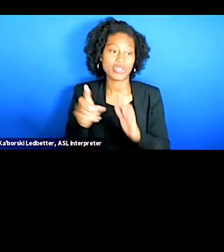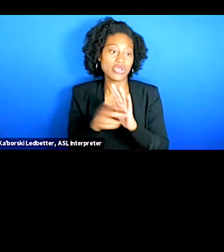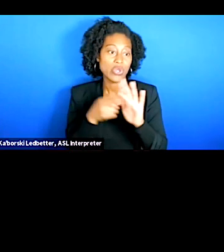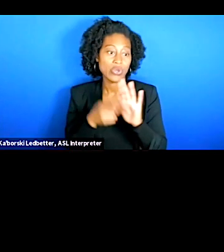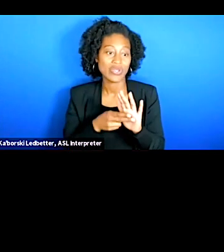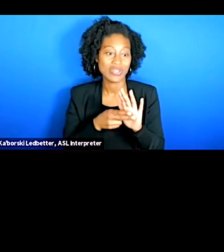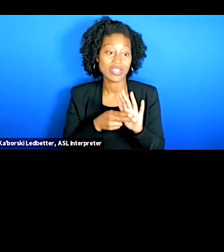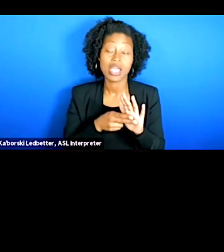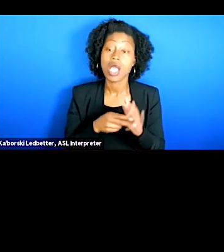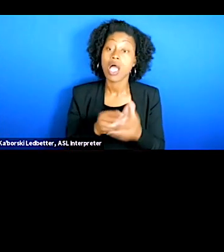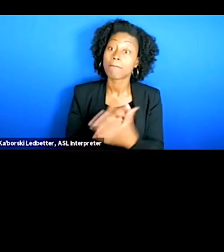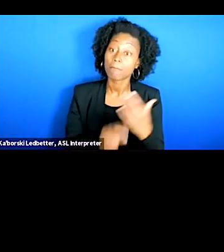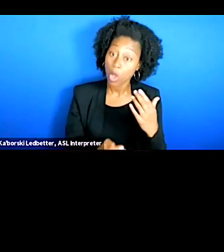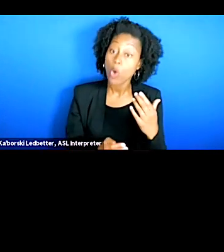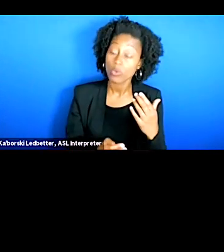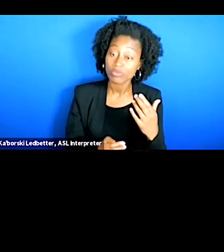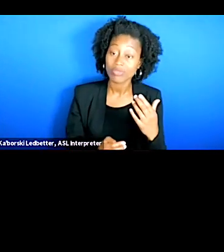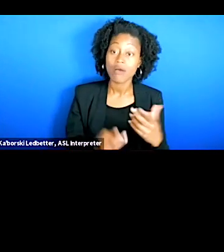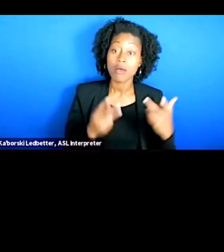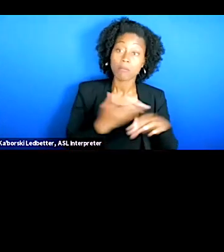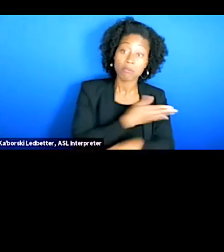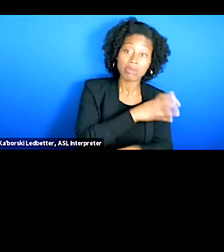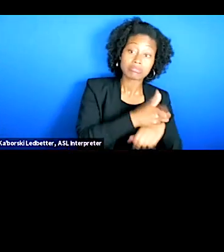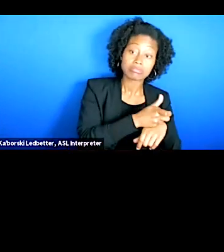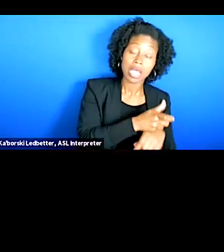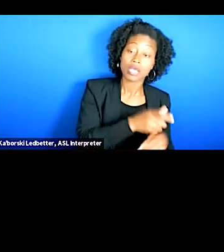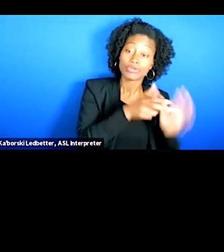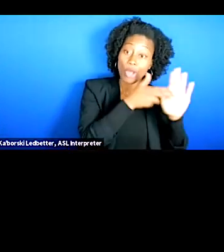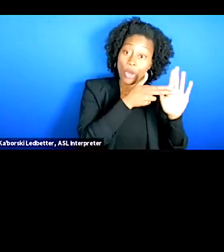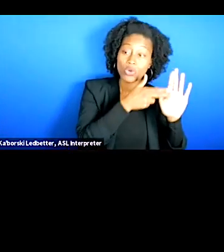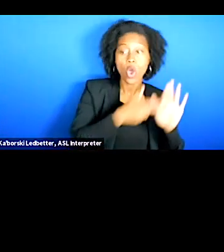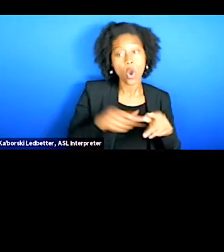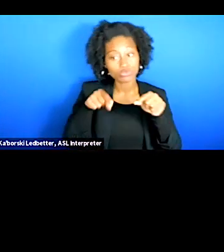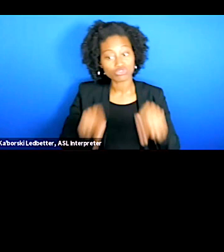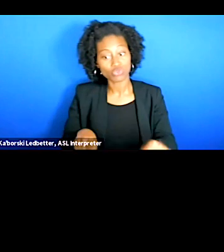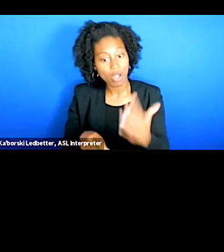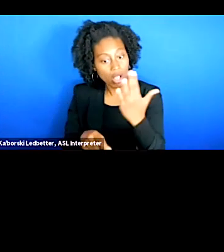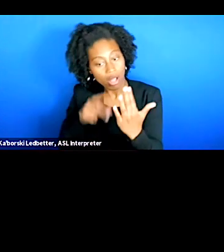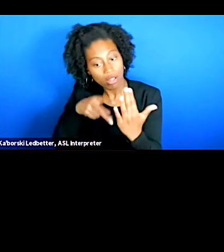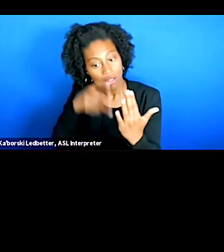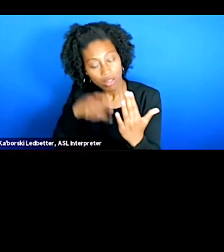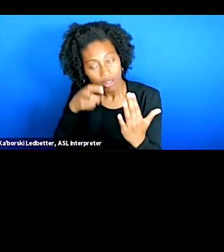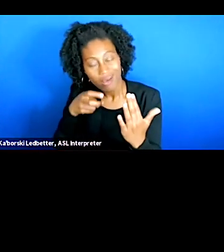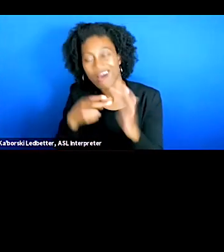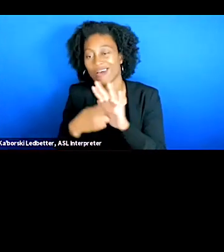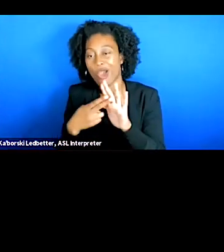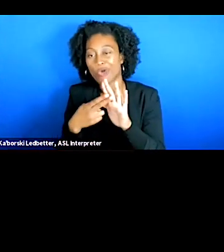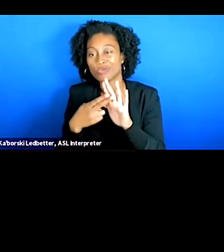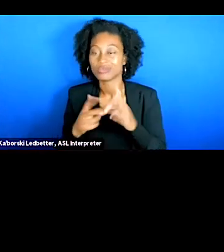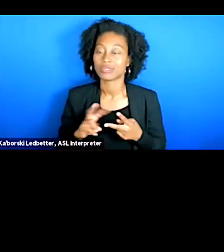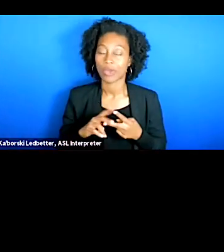and deductive coding practices. It is a combining of the codes that are generated from the data